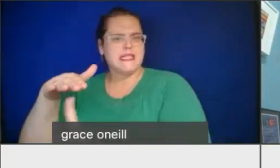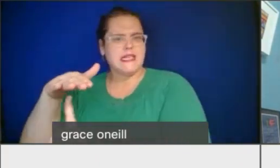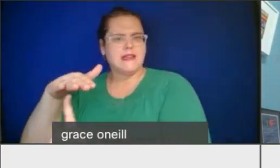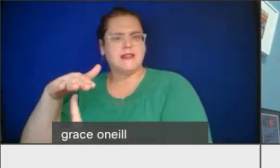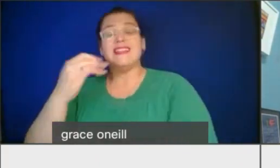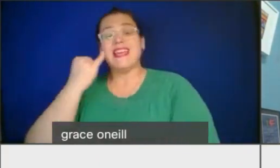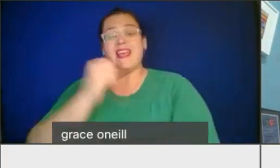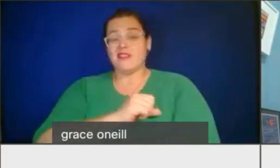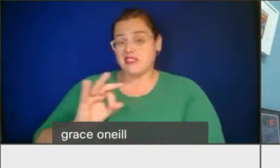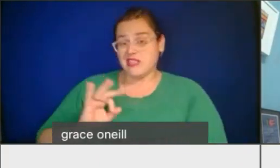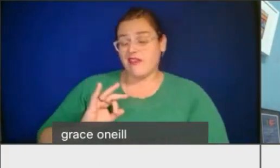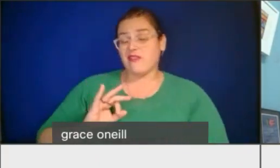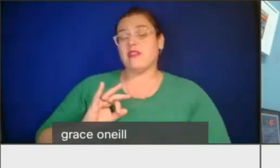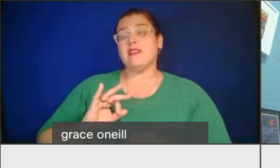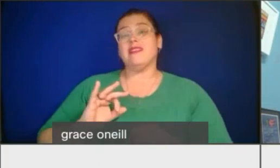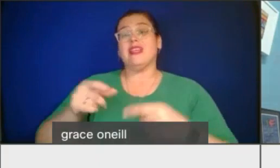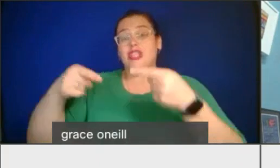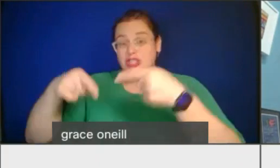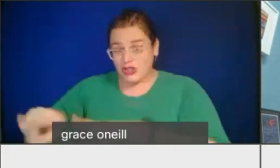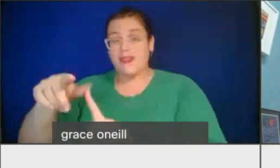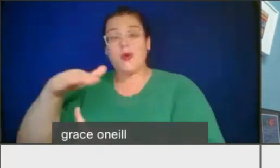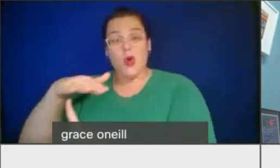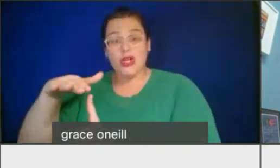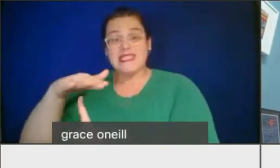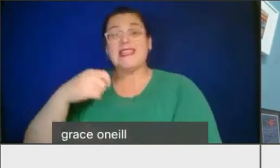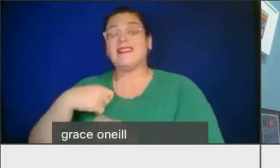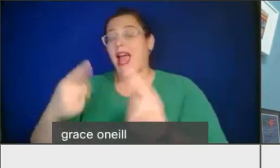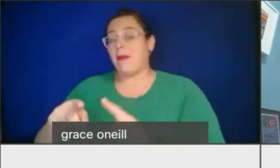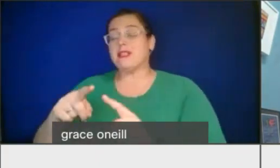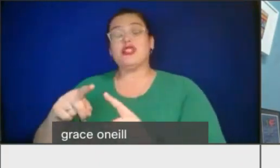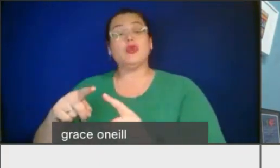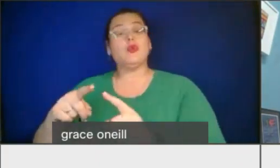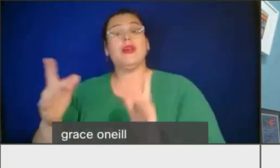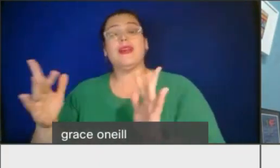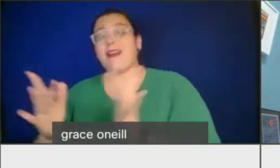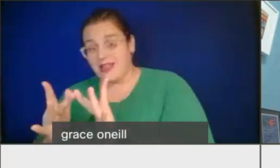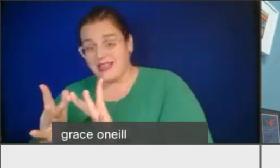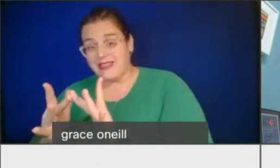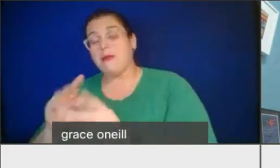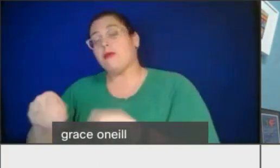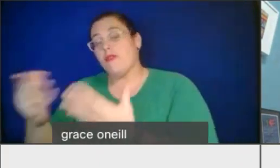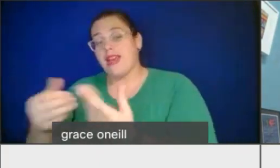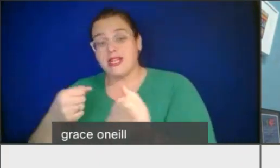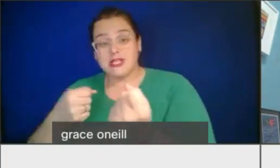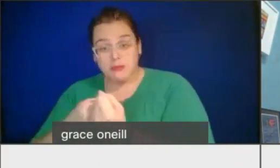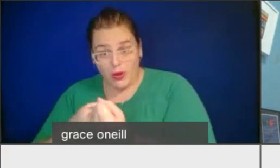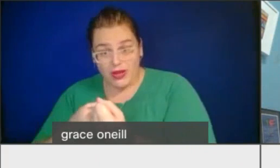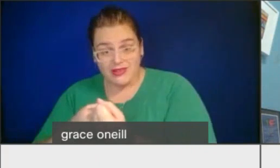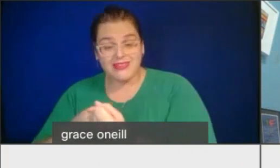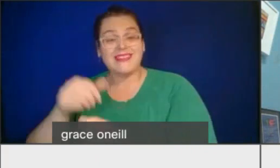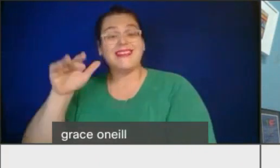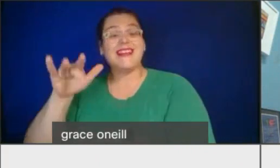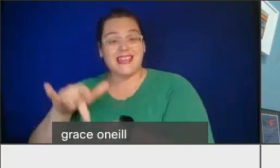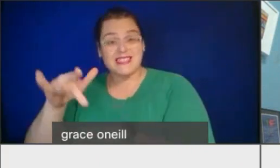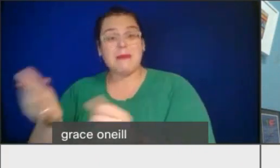staff providing support during the quarantine tests positive? For example, a person quarantined and on day